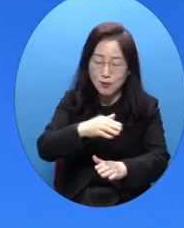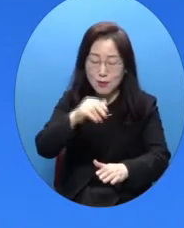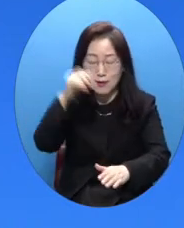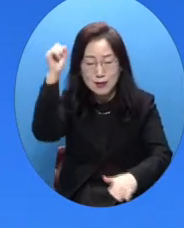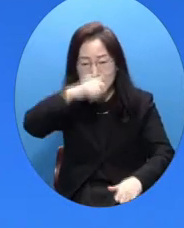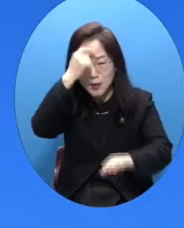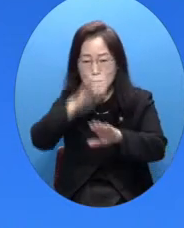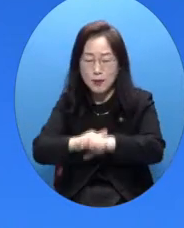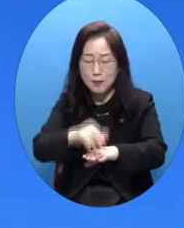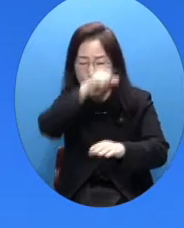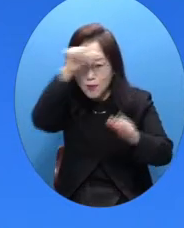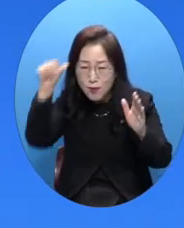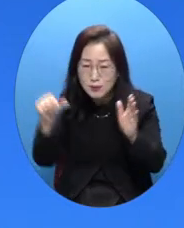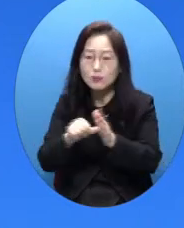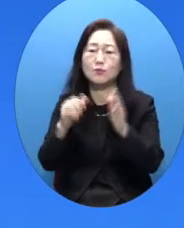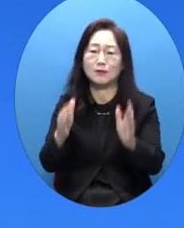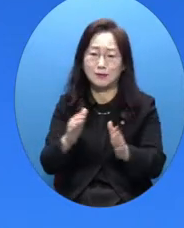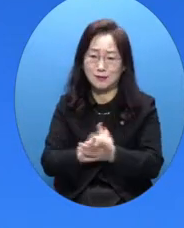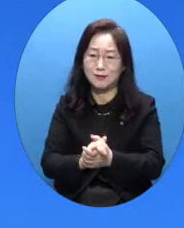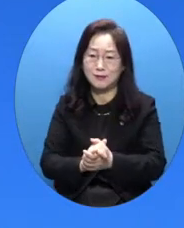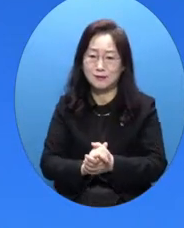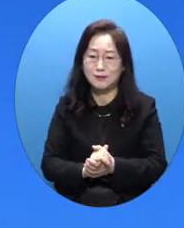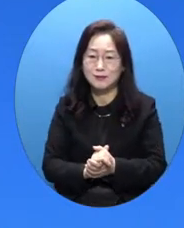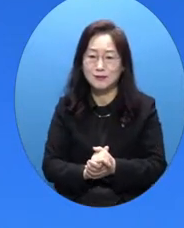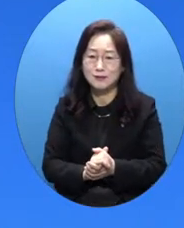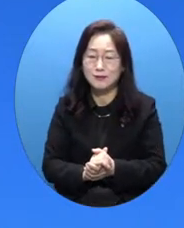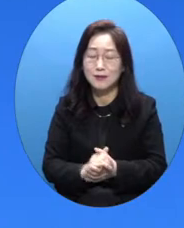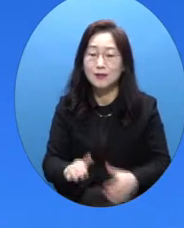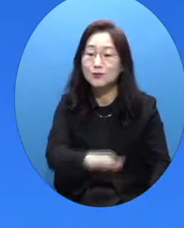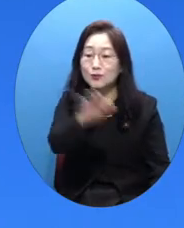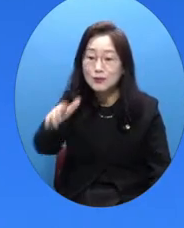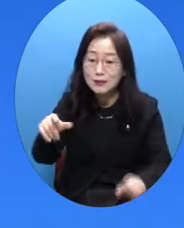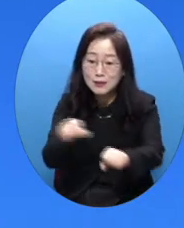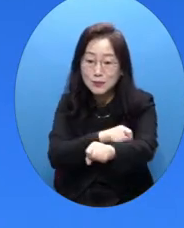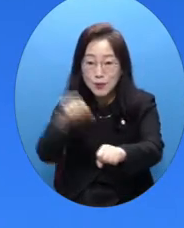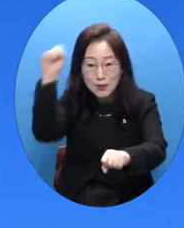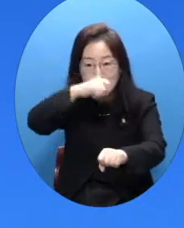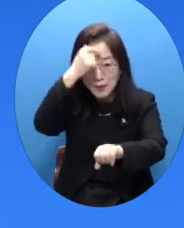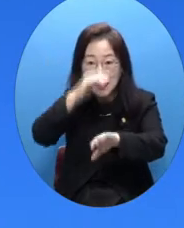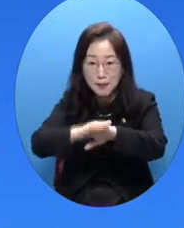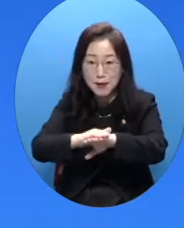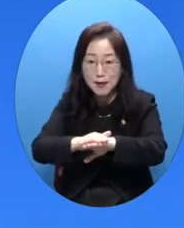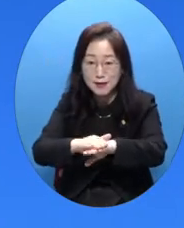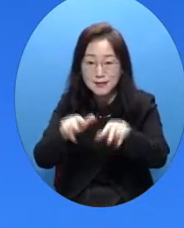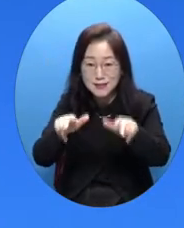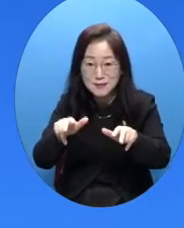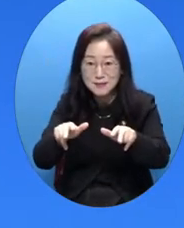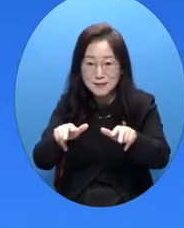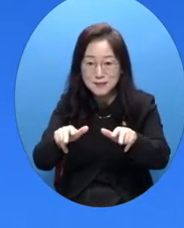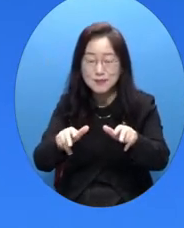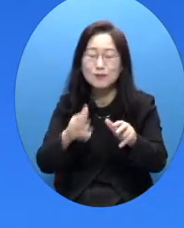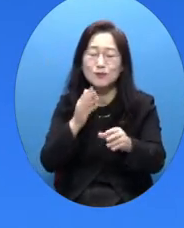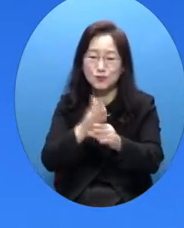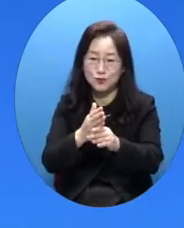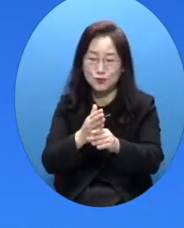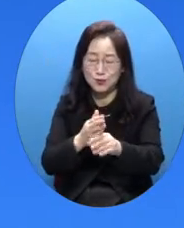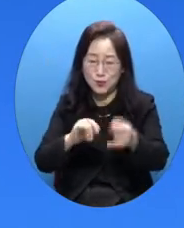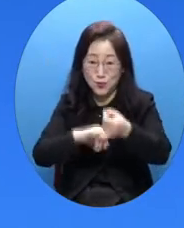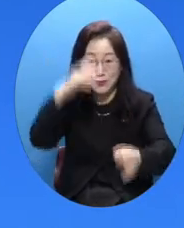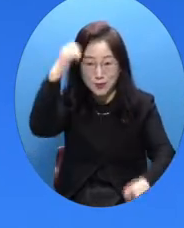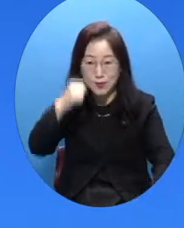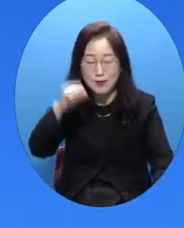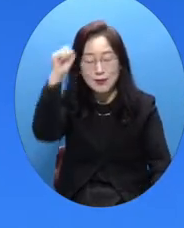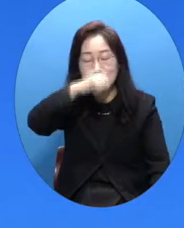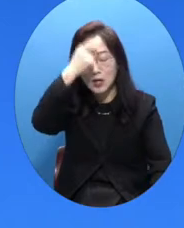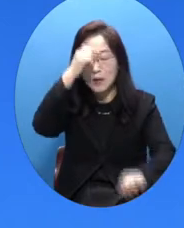pray at God and saying my wishes to God so that's how he prayed like this please remember we are having early morning prayer